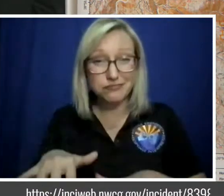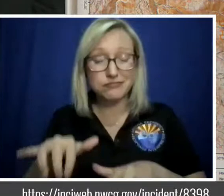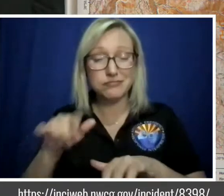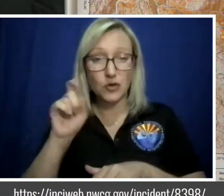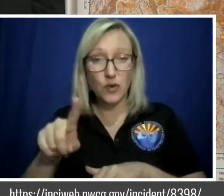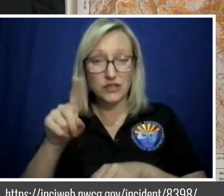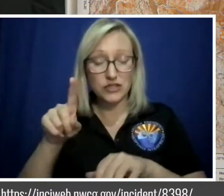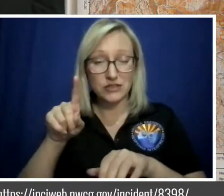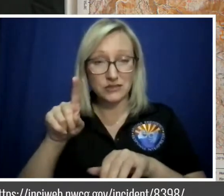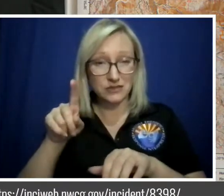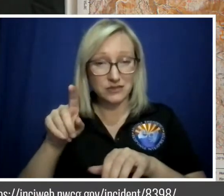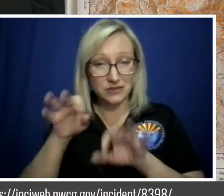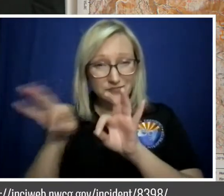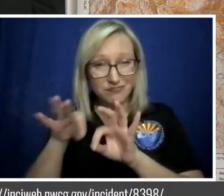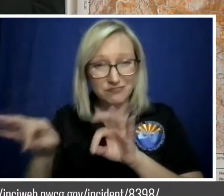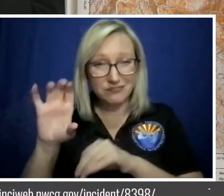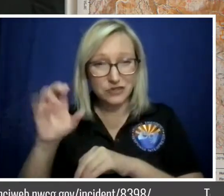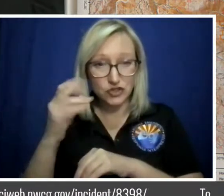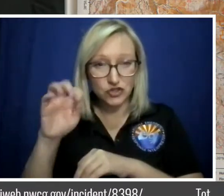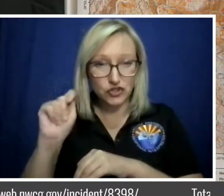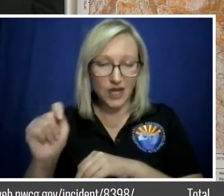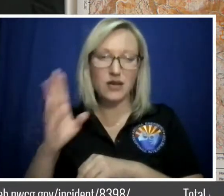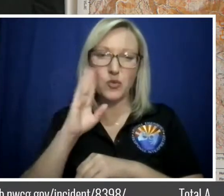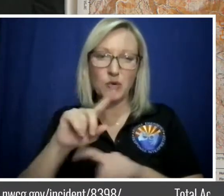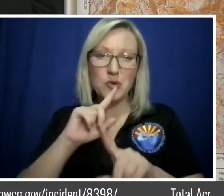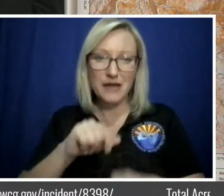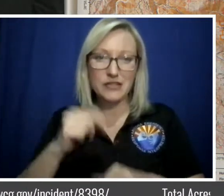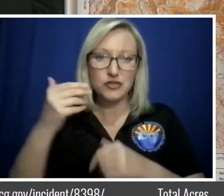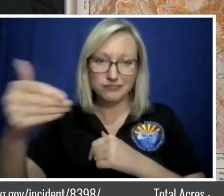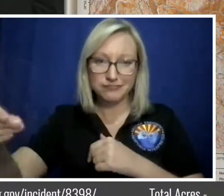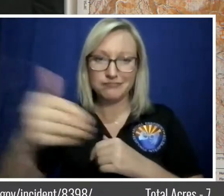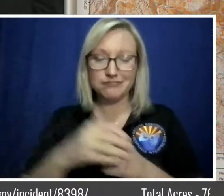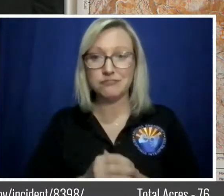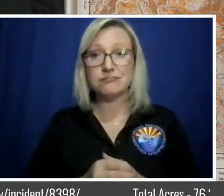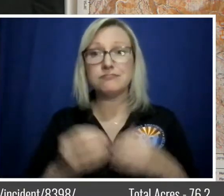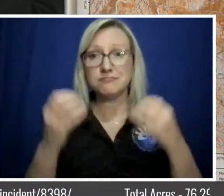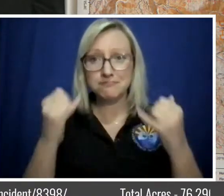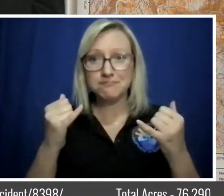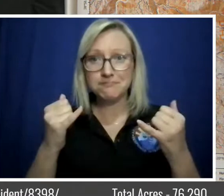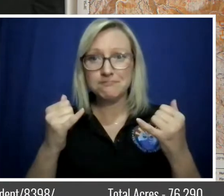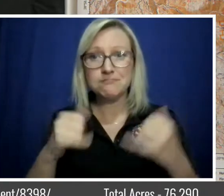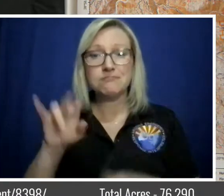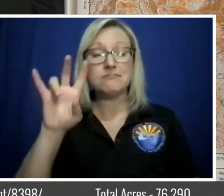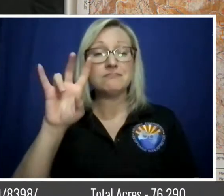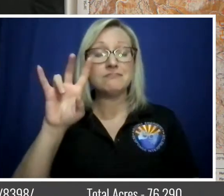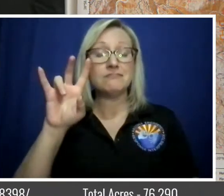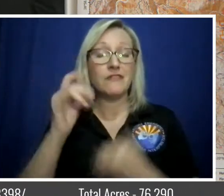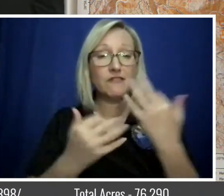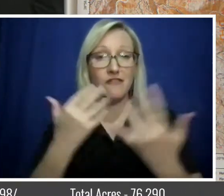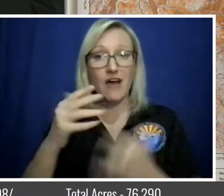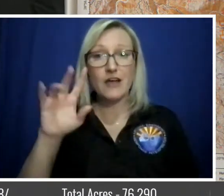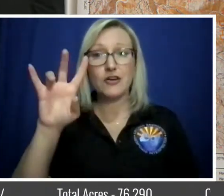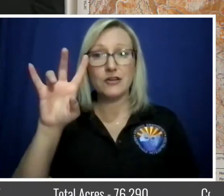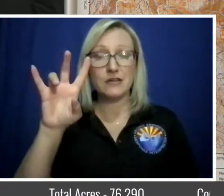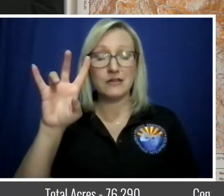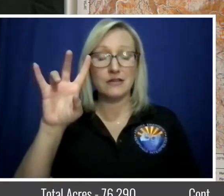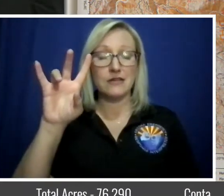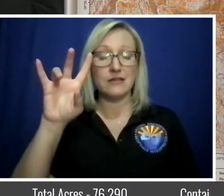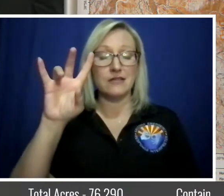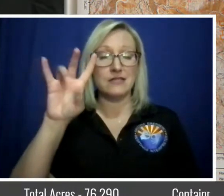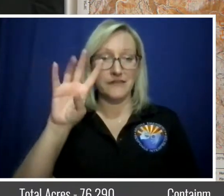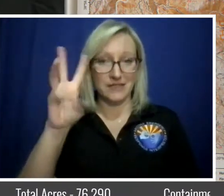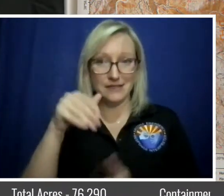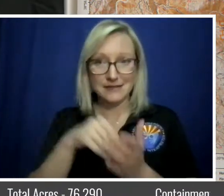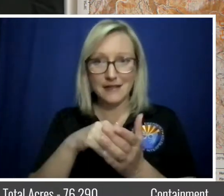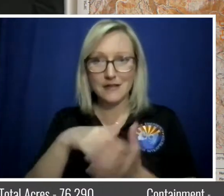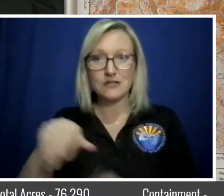76,290 acres, 39% contained. We currently have 3,037 firefighters and personnel